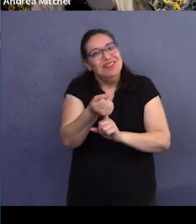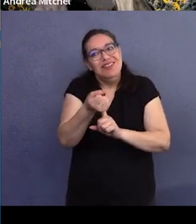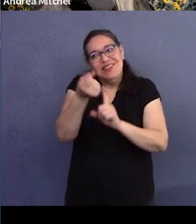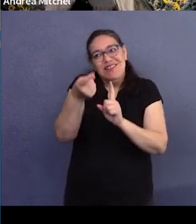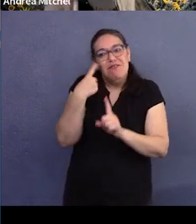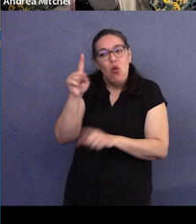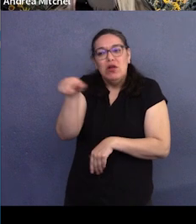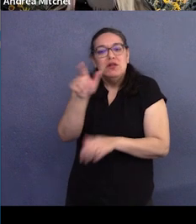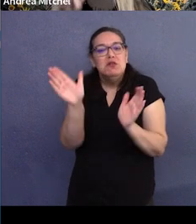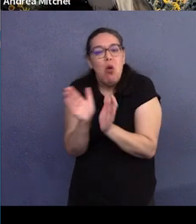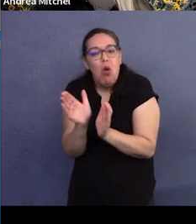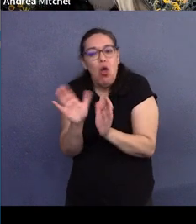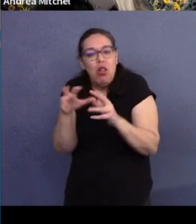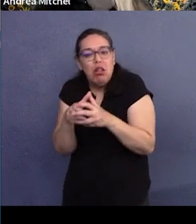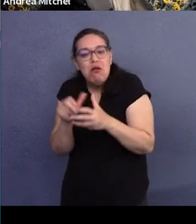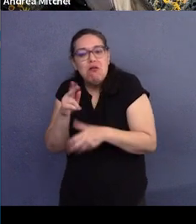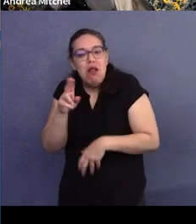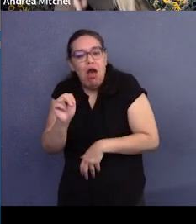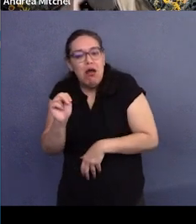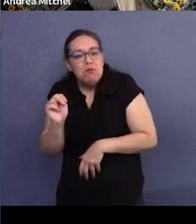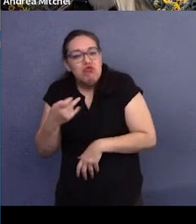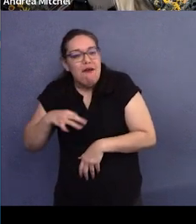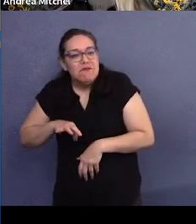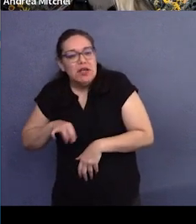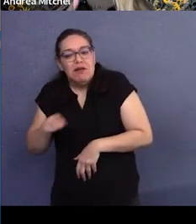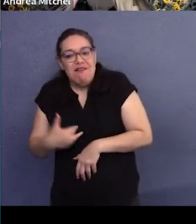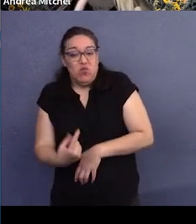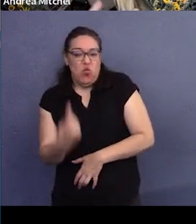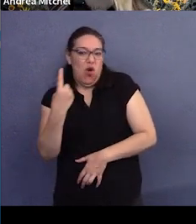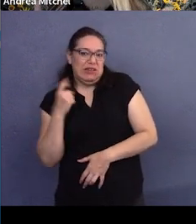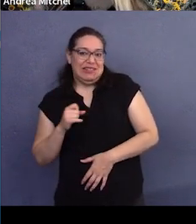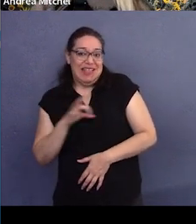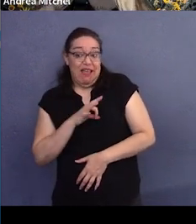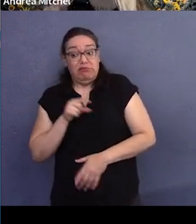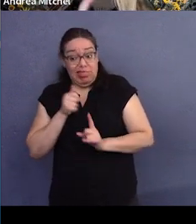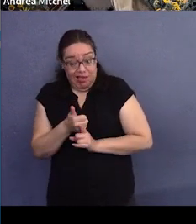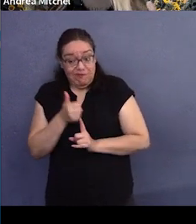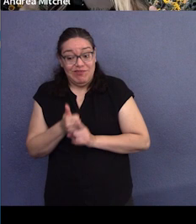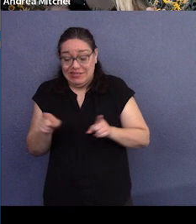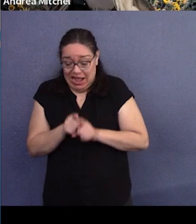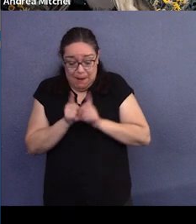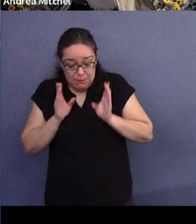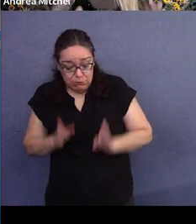member. So you could call them executive director, project manager,